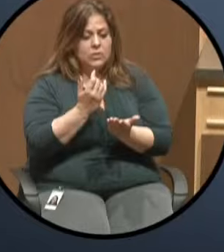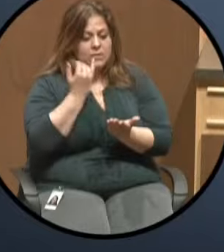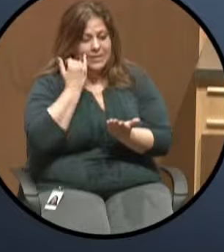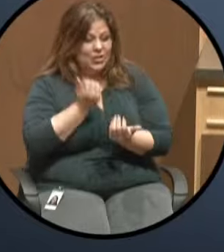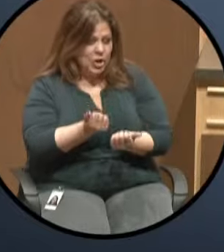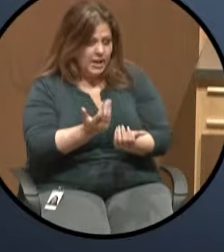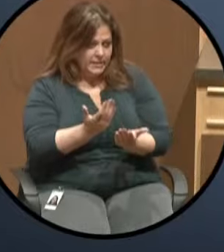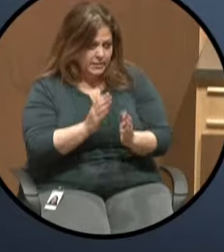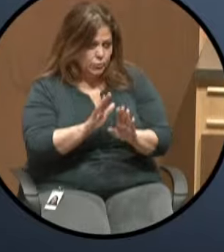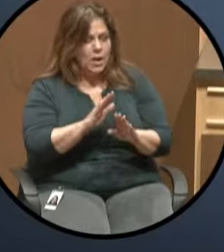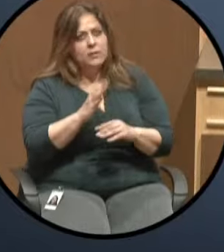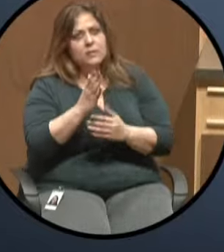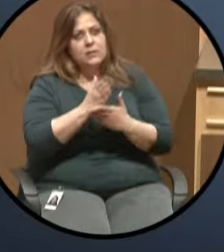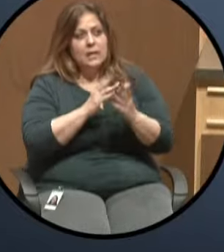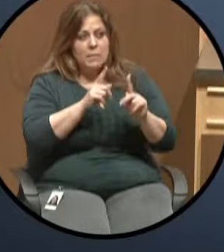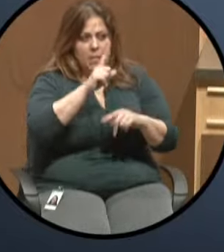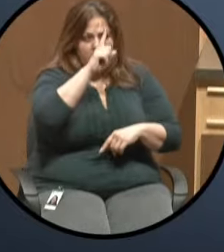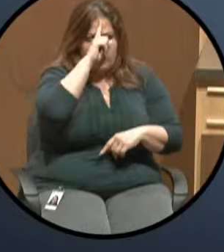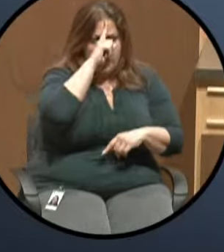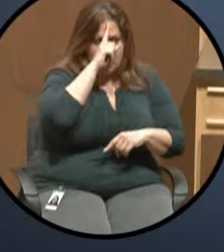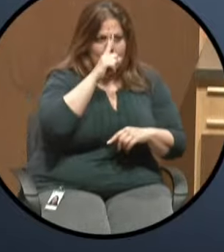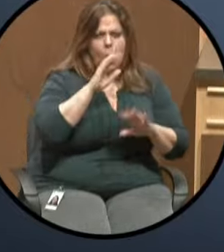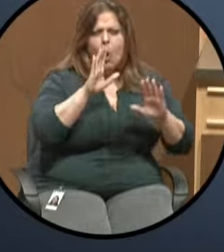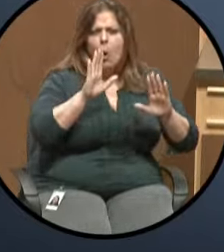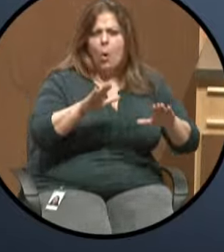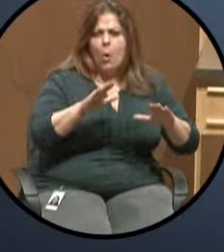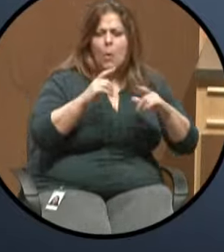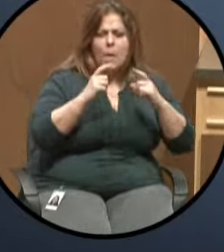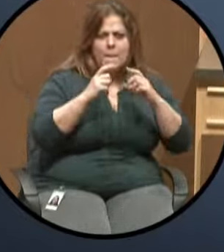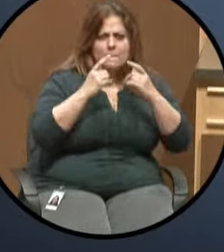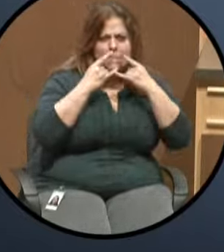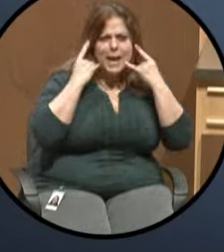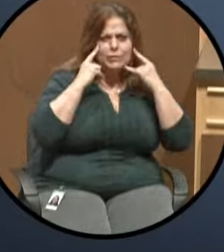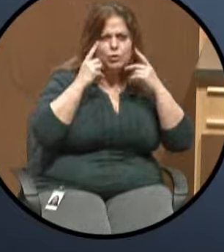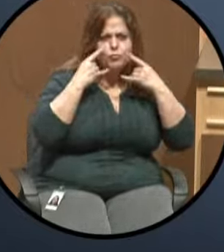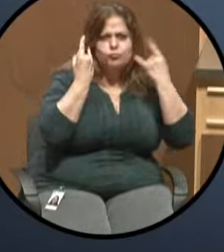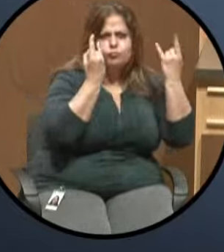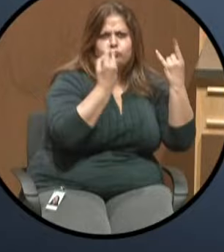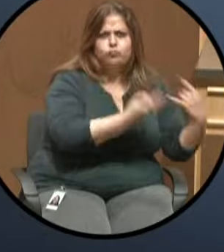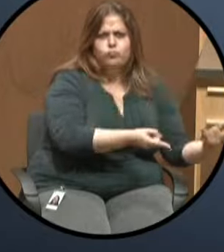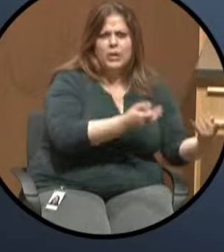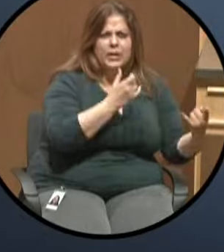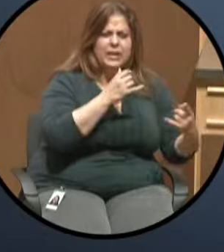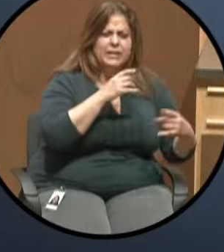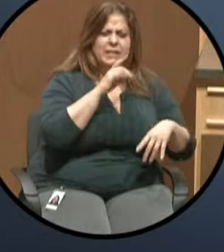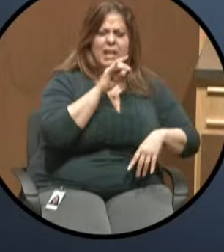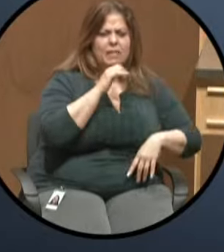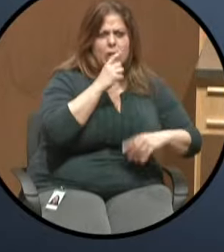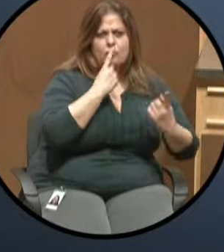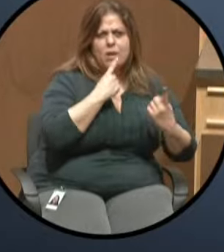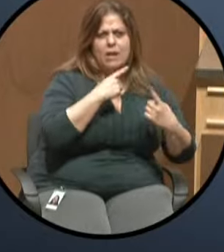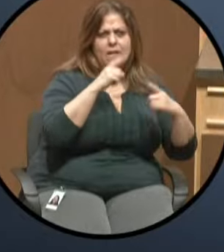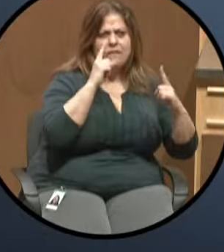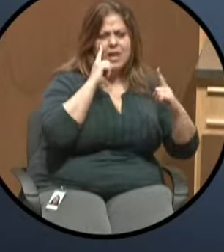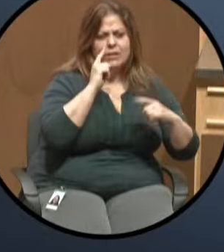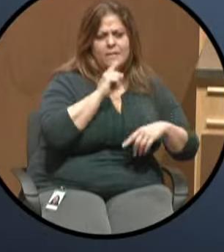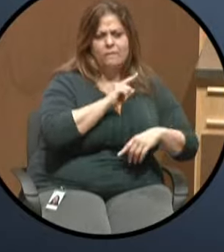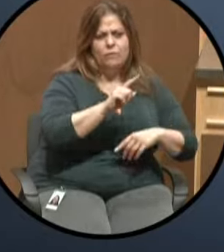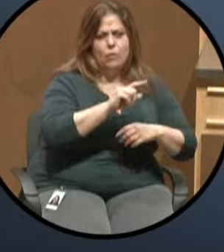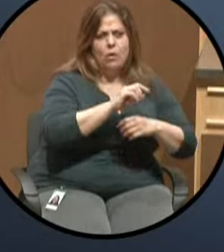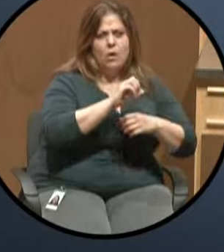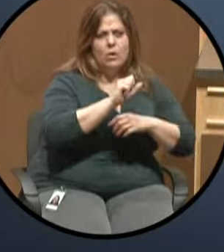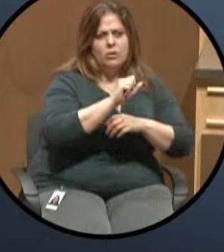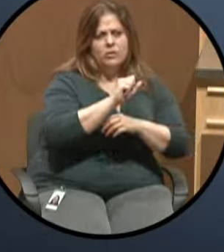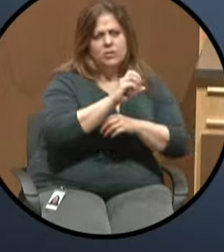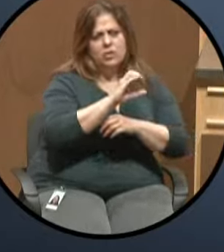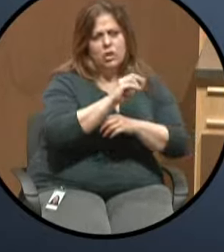Some maintain incorrectly that we should all remove masks effectively because masks are ineffective at preventing transmission of